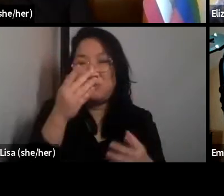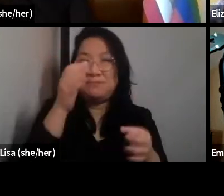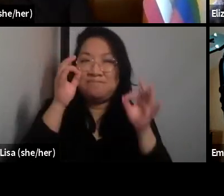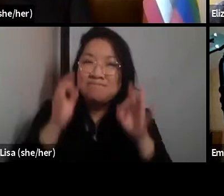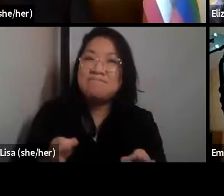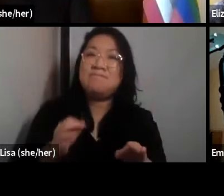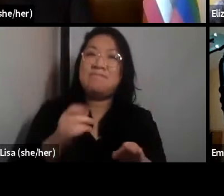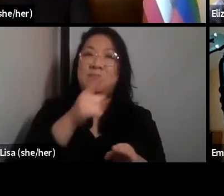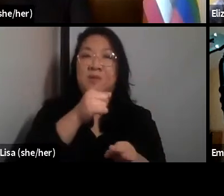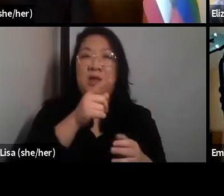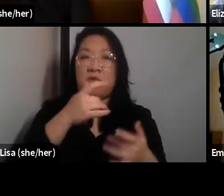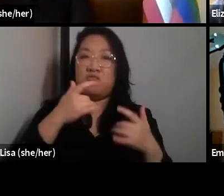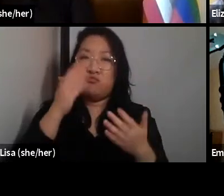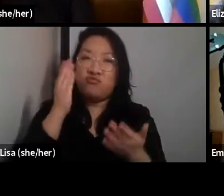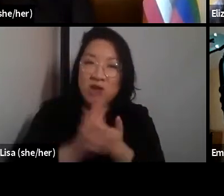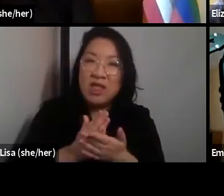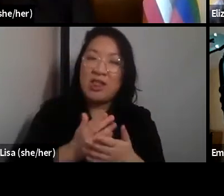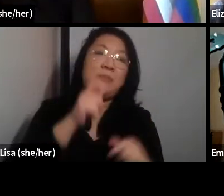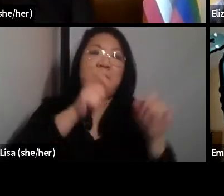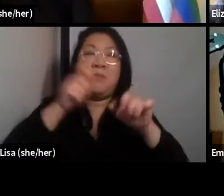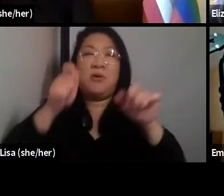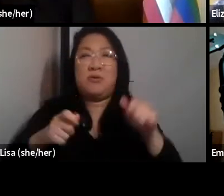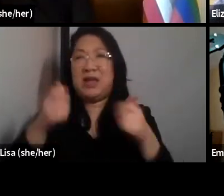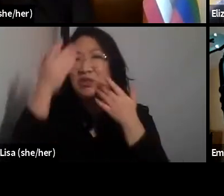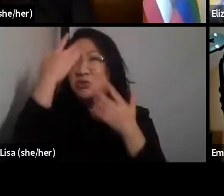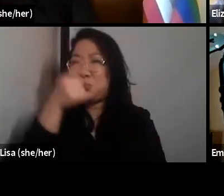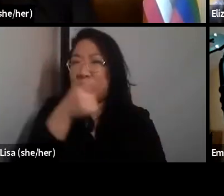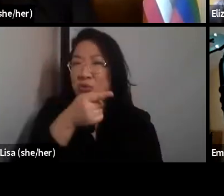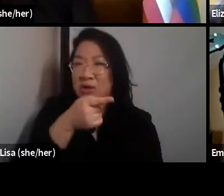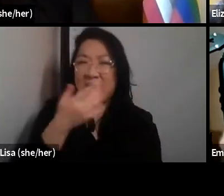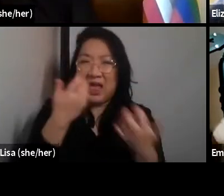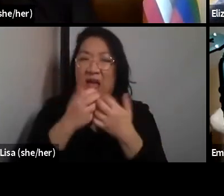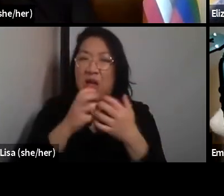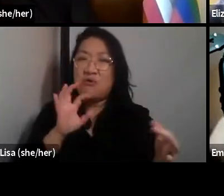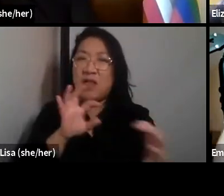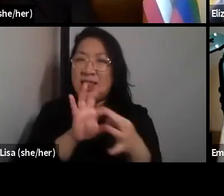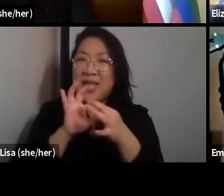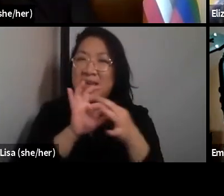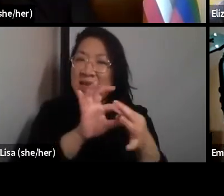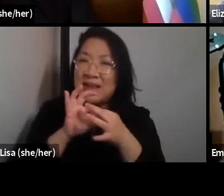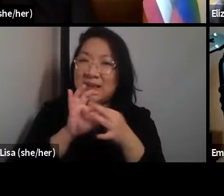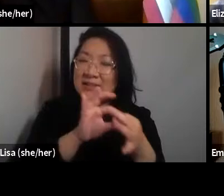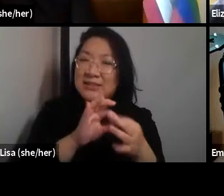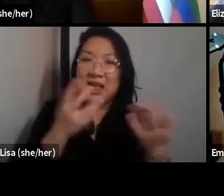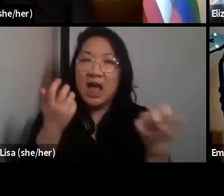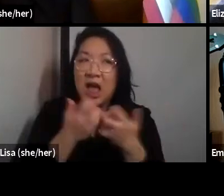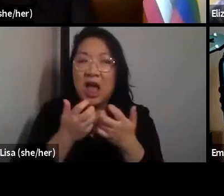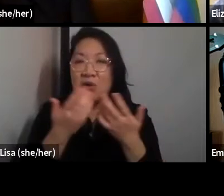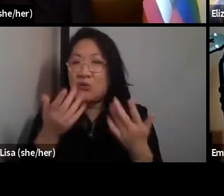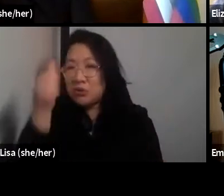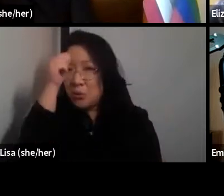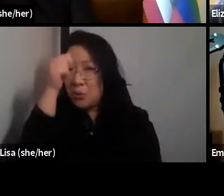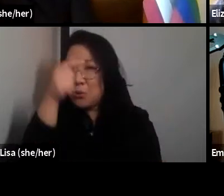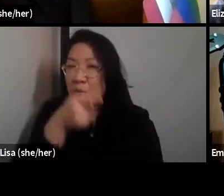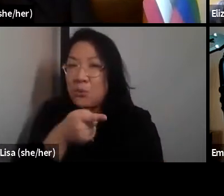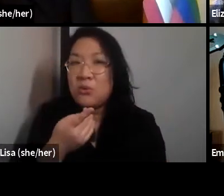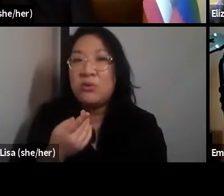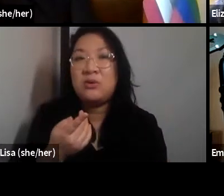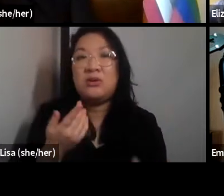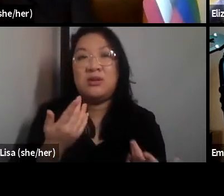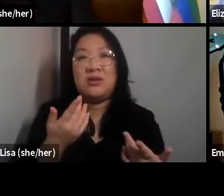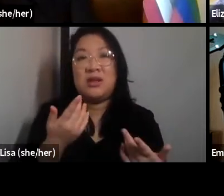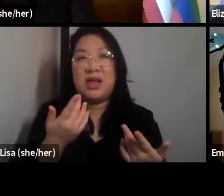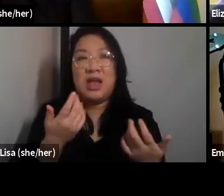like real people. And I was thinking like, how do I know I'm even going to relate to these people when I actually meet them? How do I know that like this is actually going to